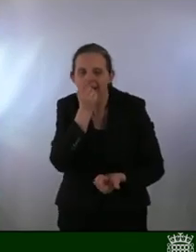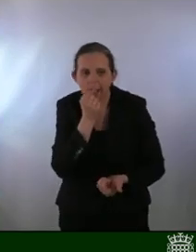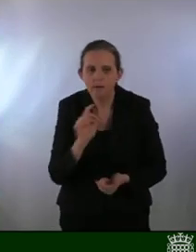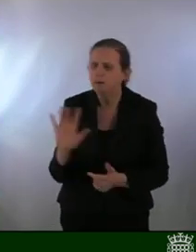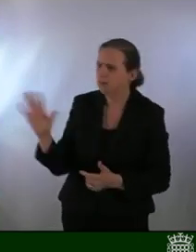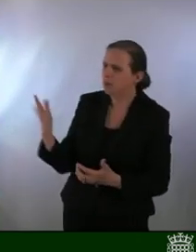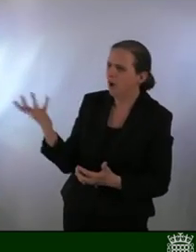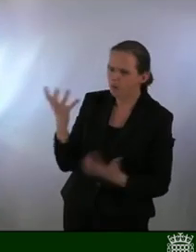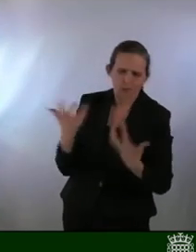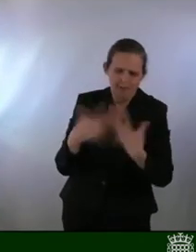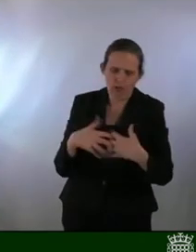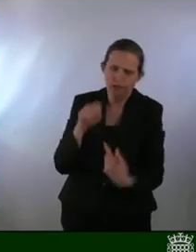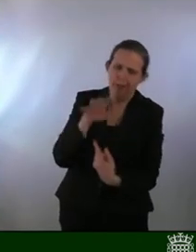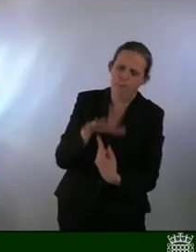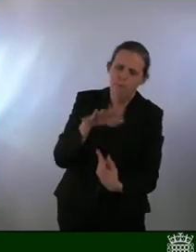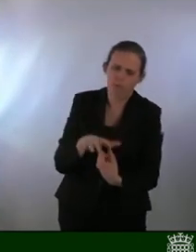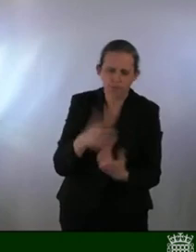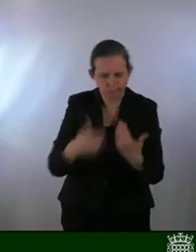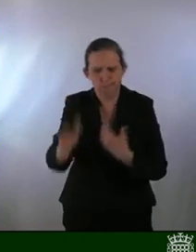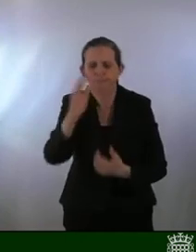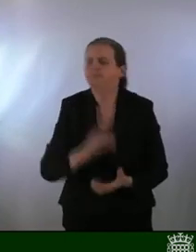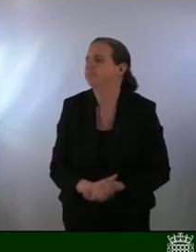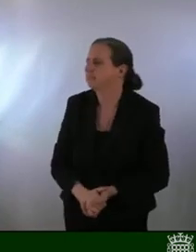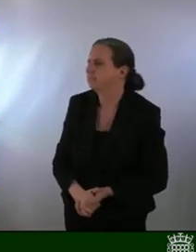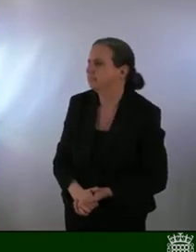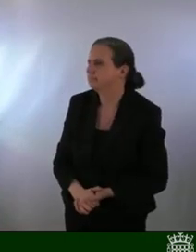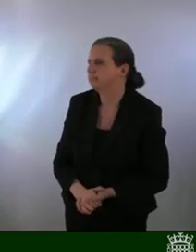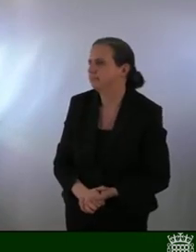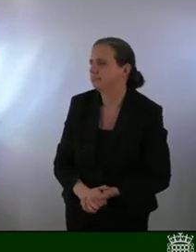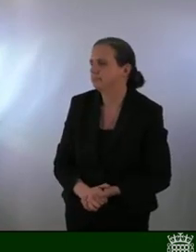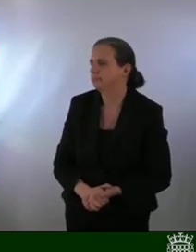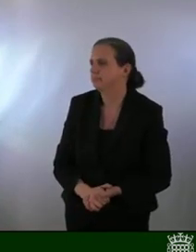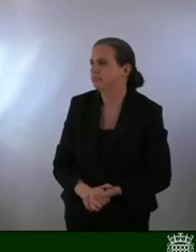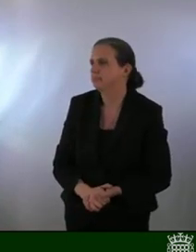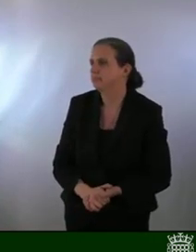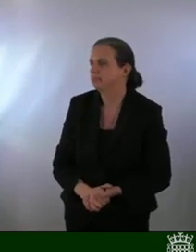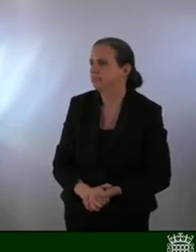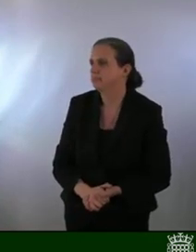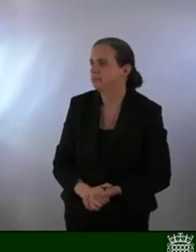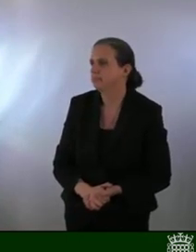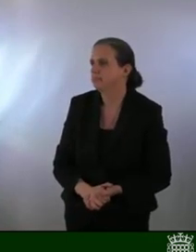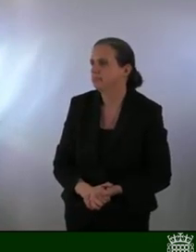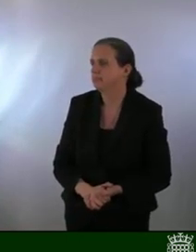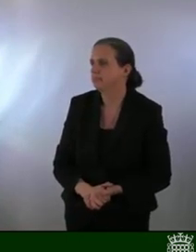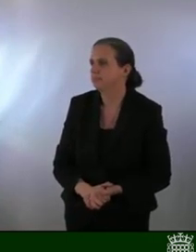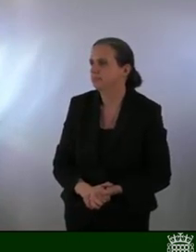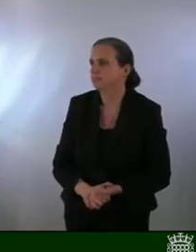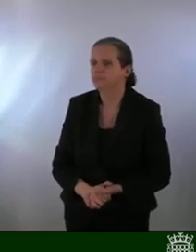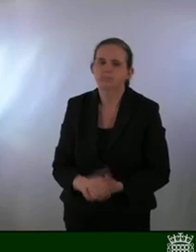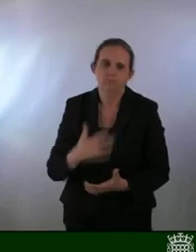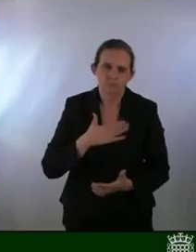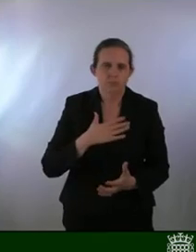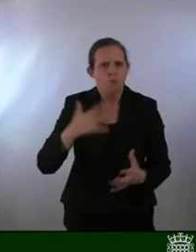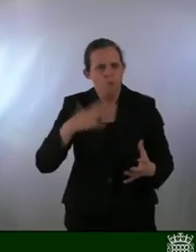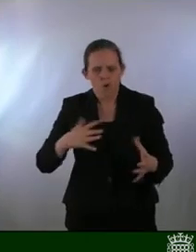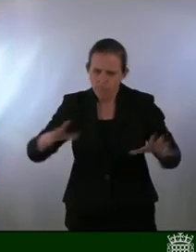play in helping people through this. Vic Cooper. Mr Speaker, everybody wants us all to be able to